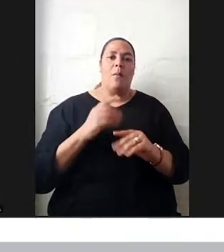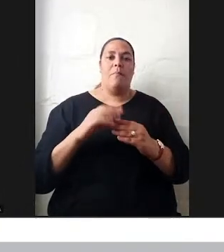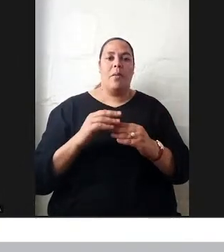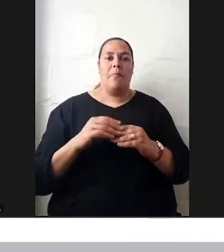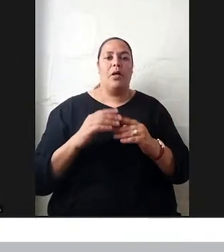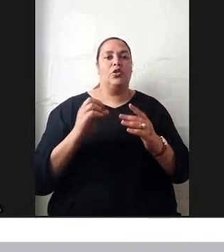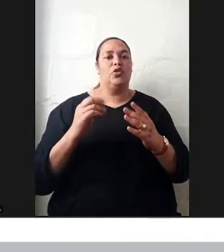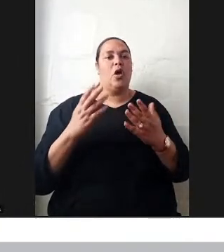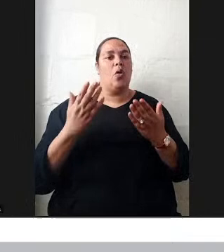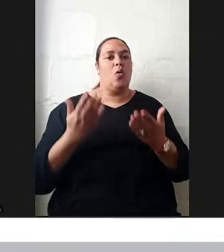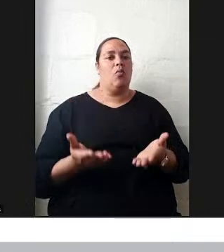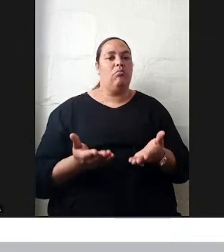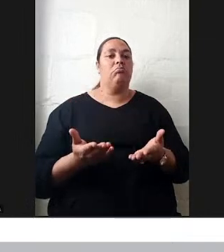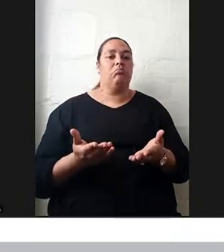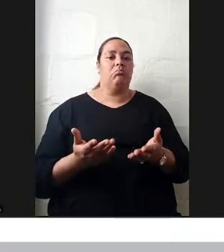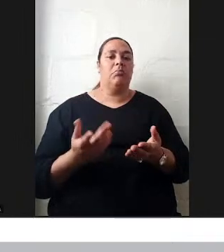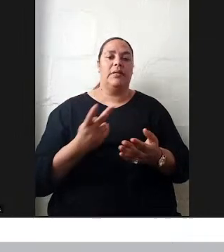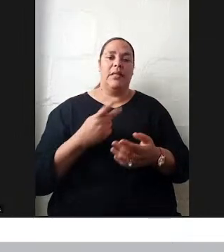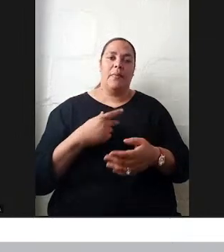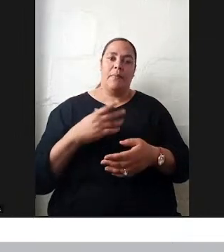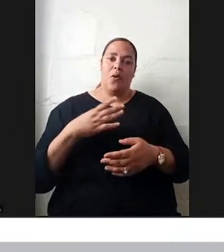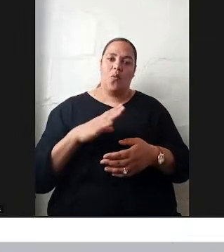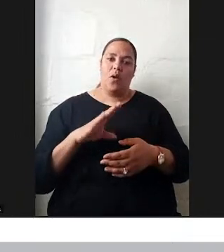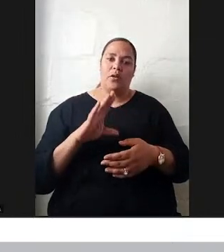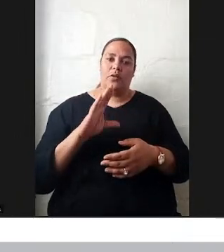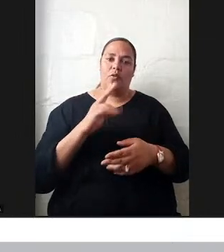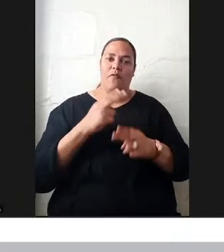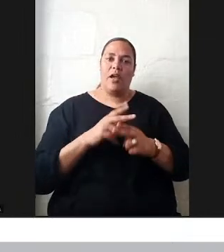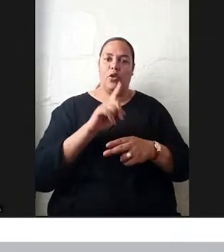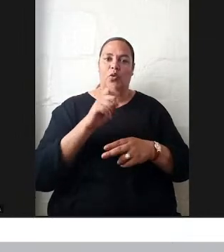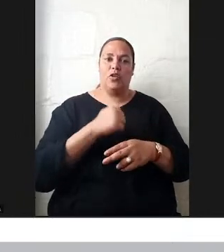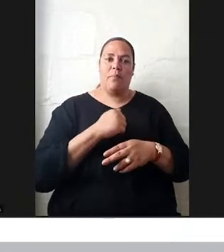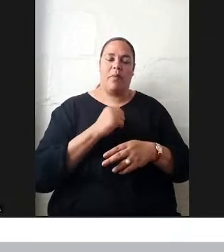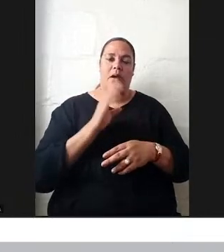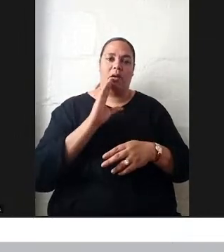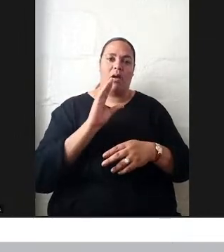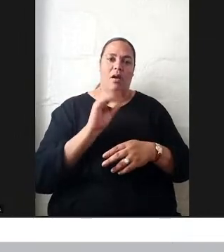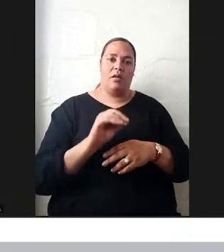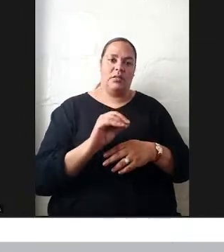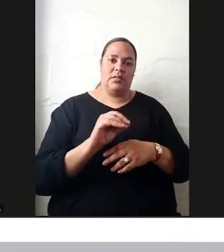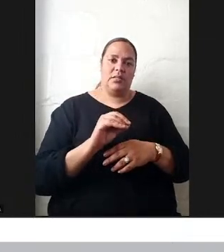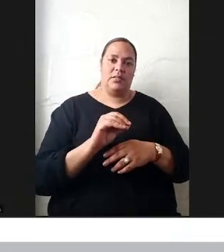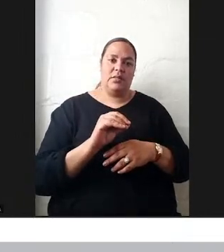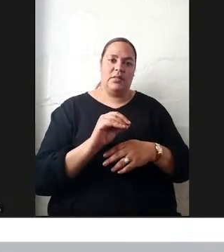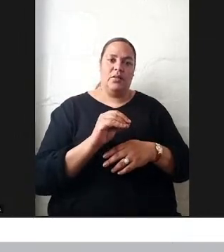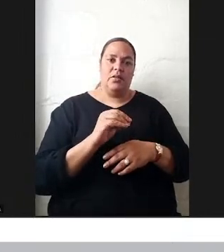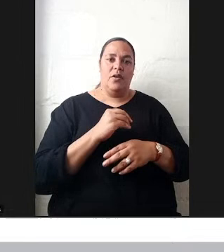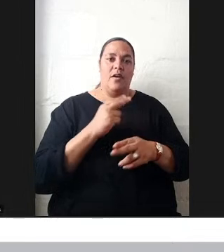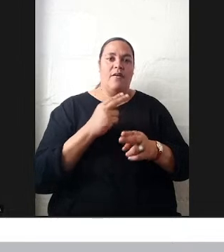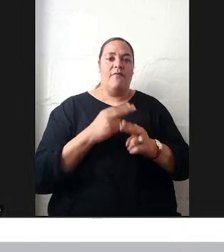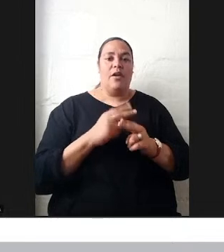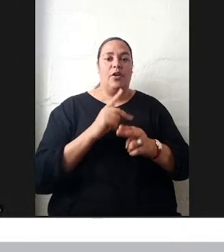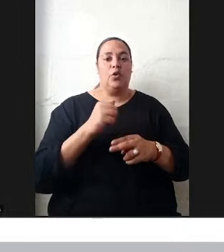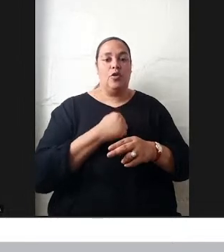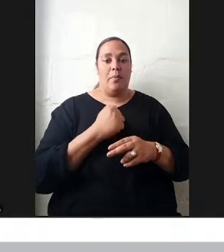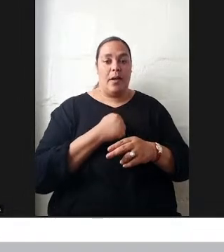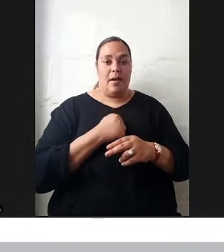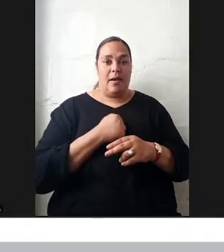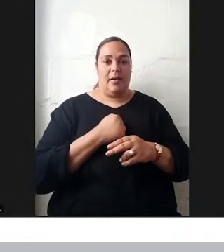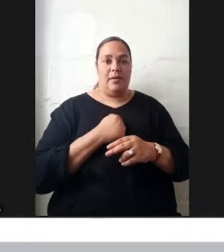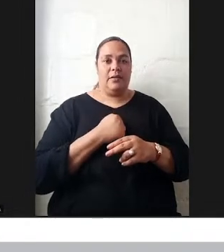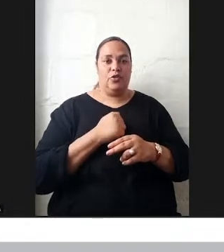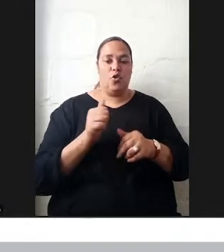that, I would also just like to put my final questions forward. So my final questions, just going back to